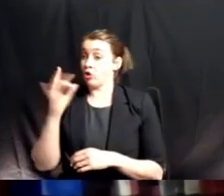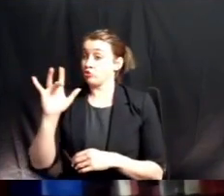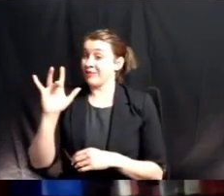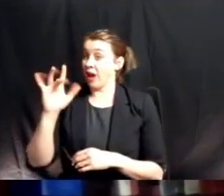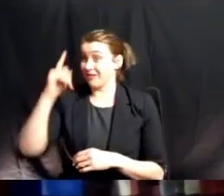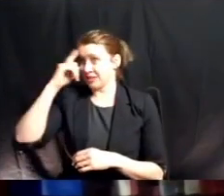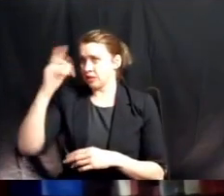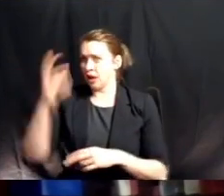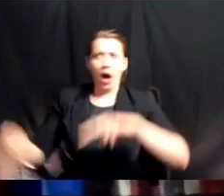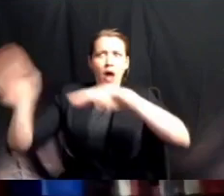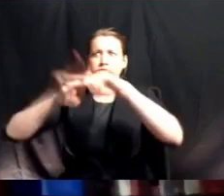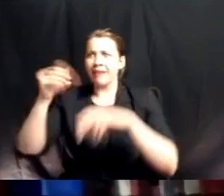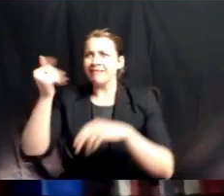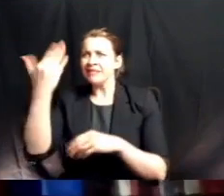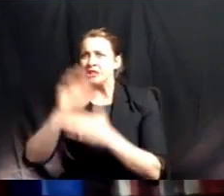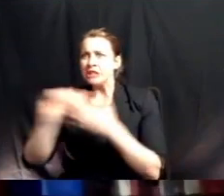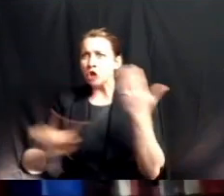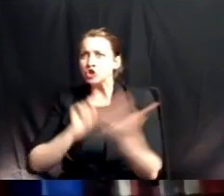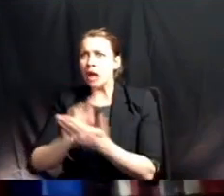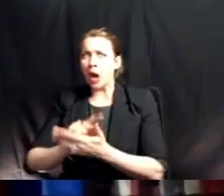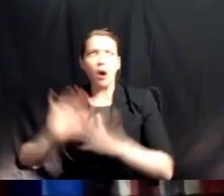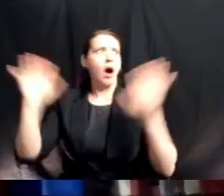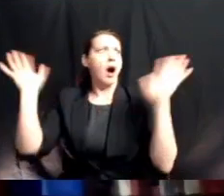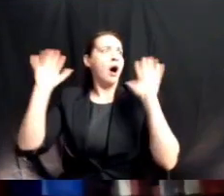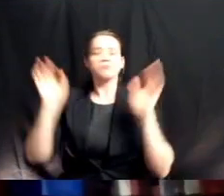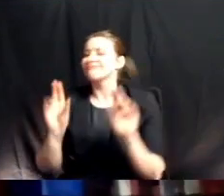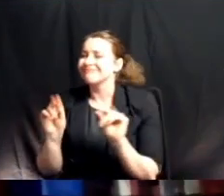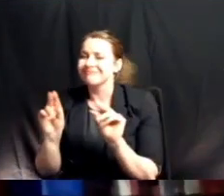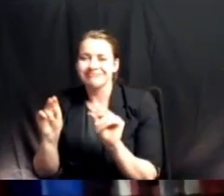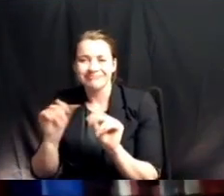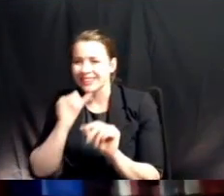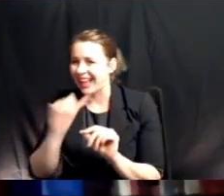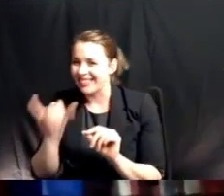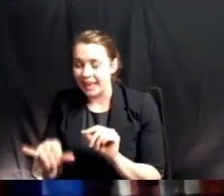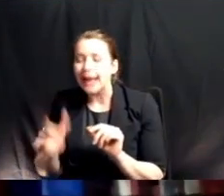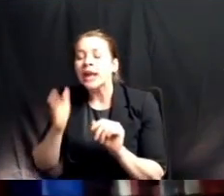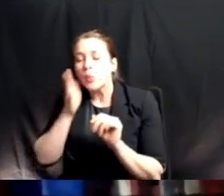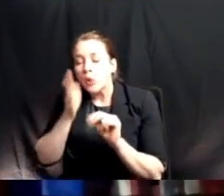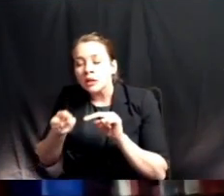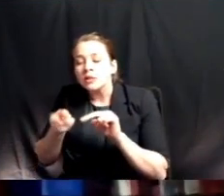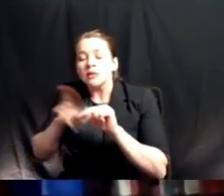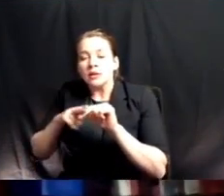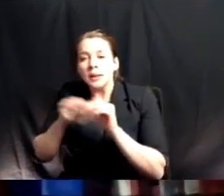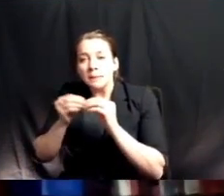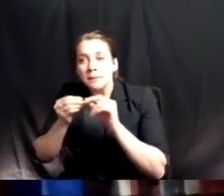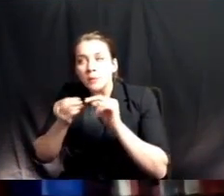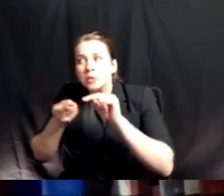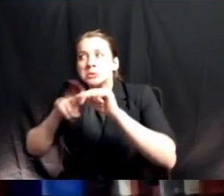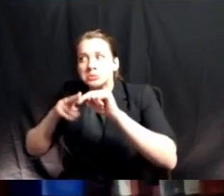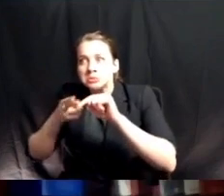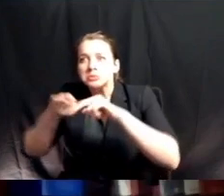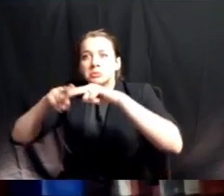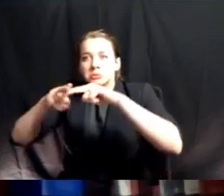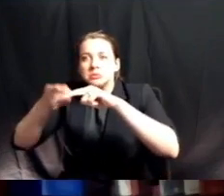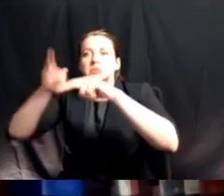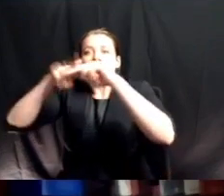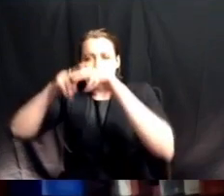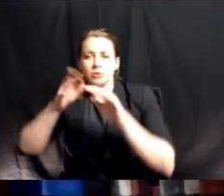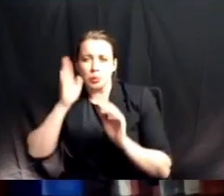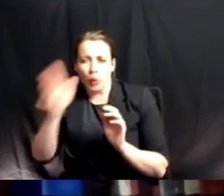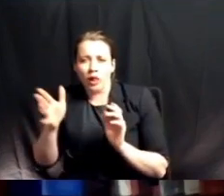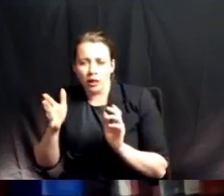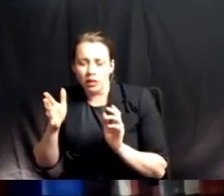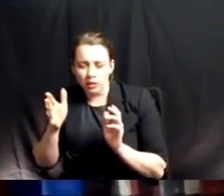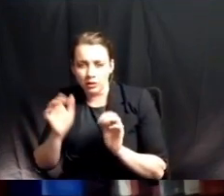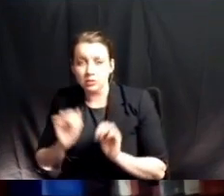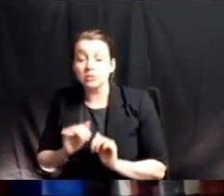$15. That's not what happened. It's a very, very gradual movement in the minimum wage. Now, as to helping small